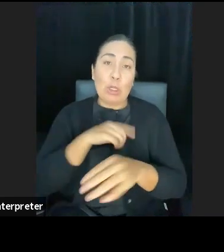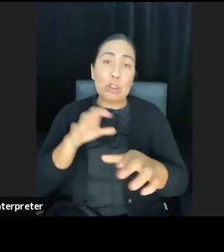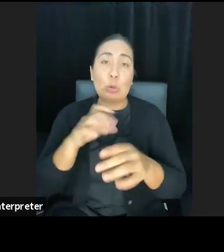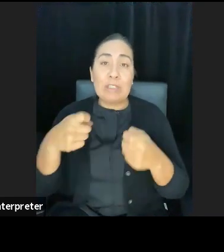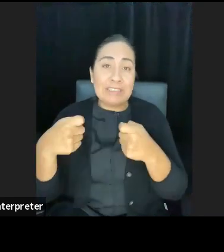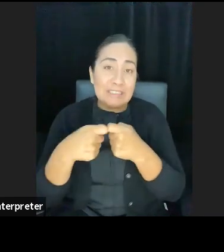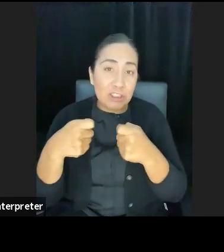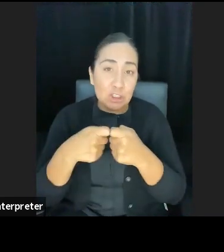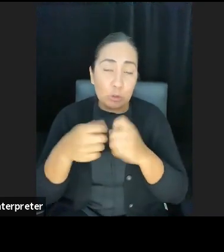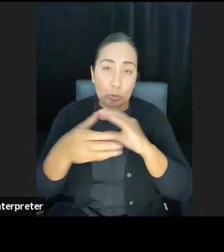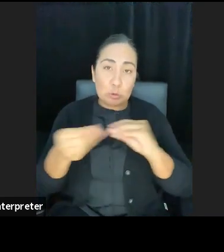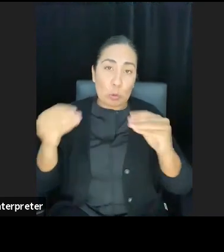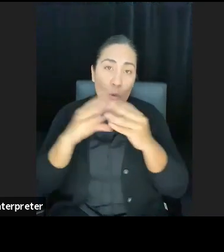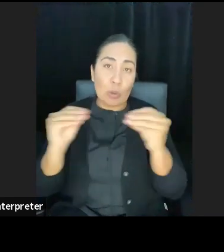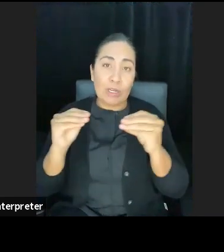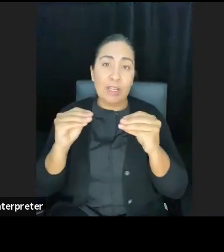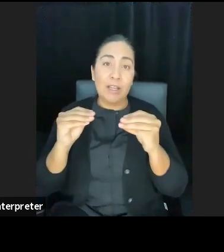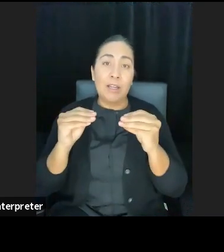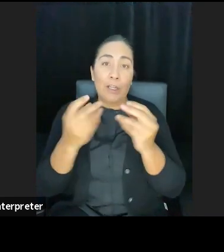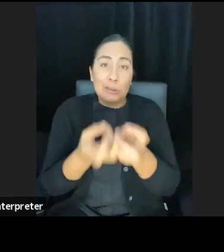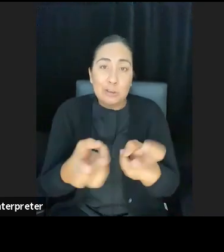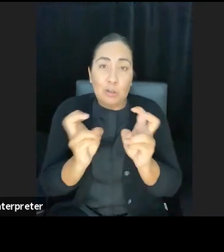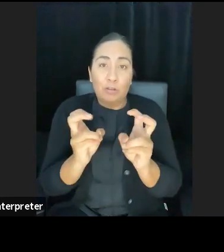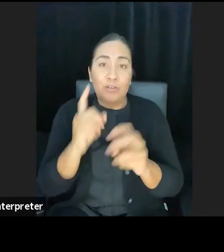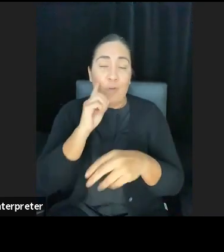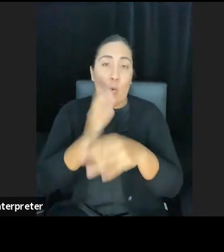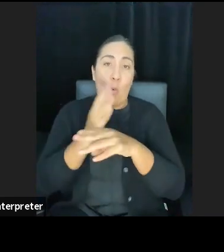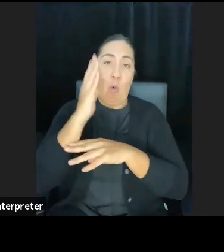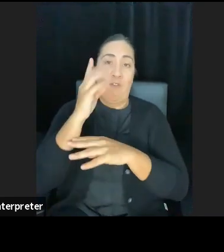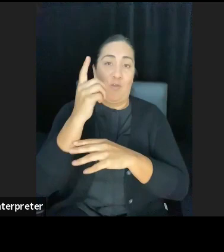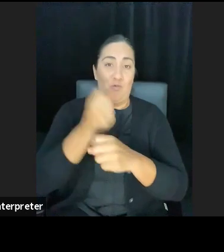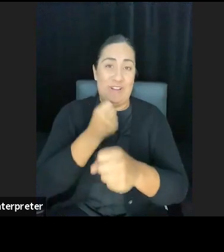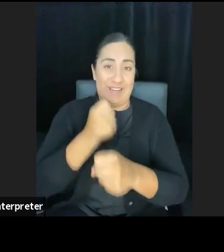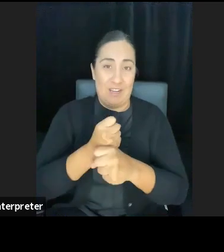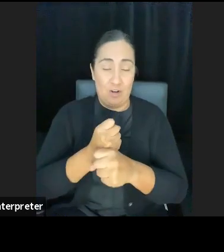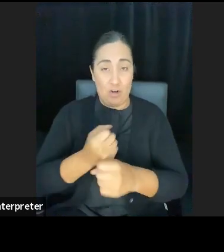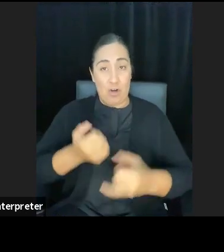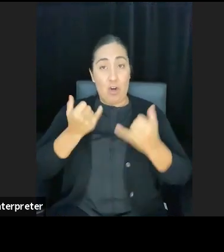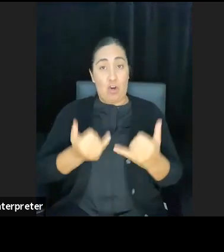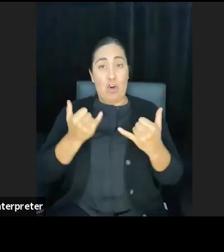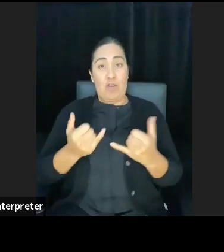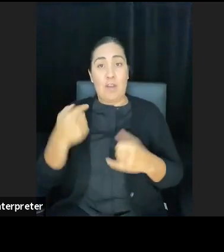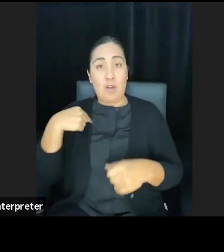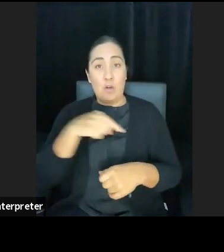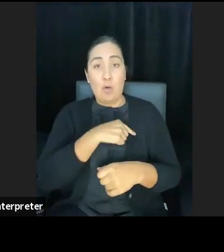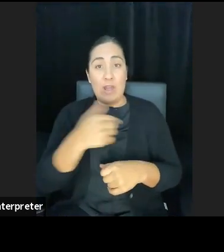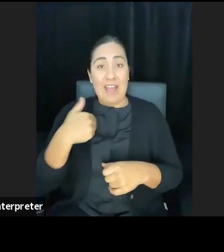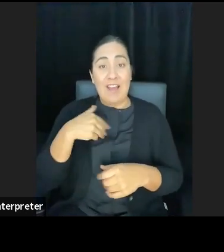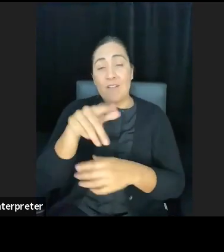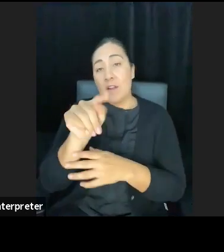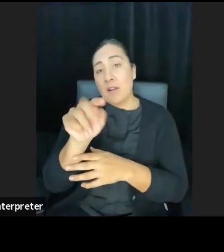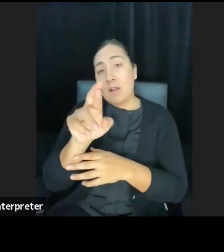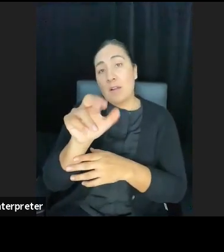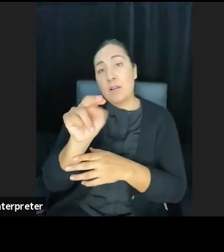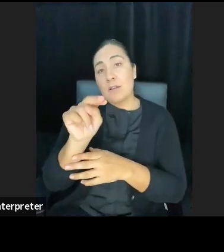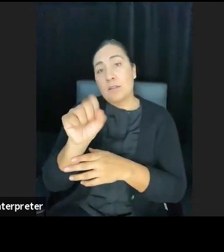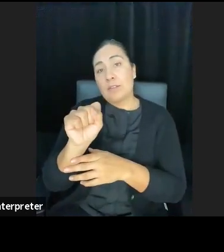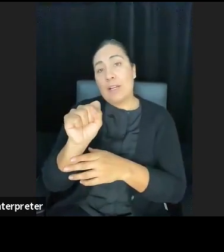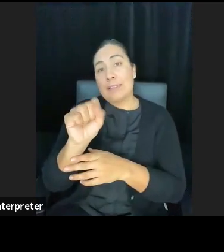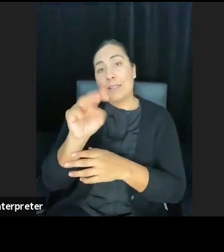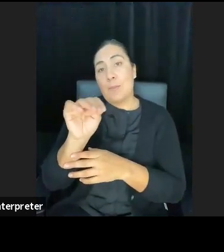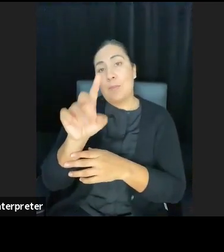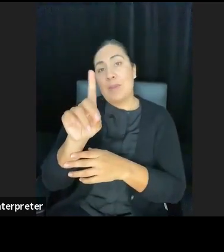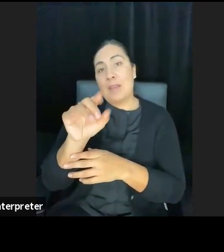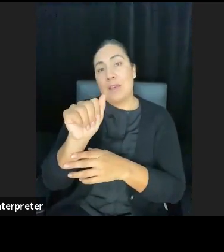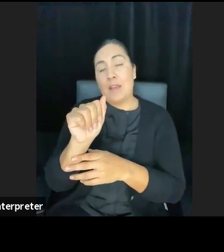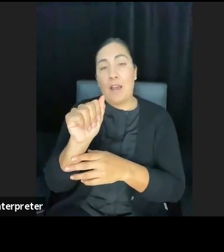circles for over a year. And currently, we've got a transmedia Facebook page, and we have